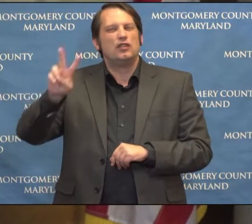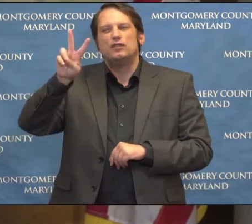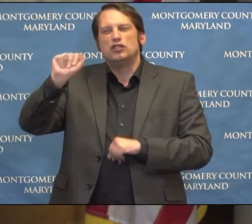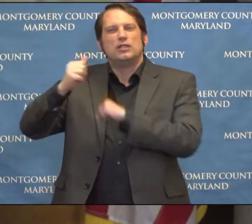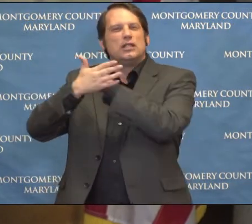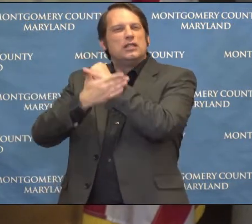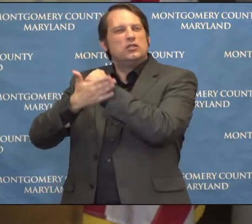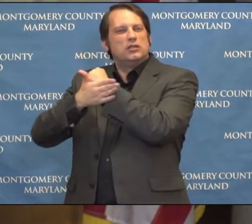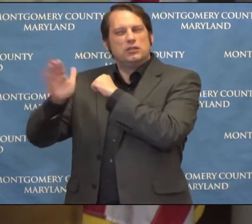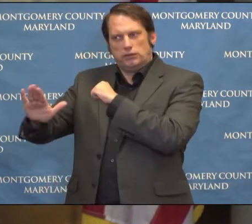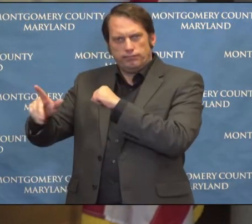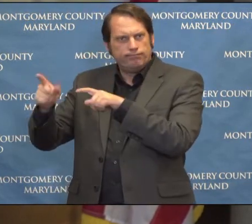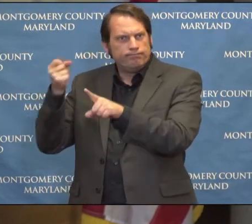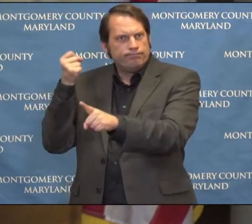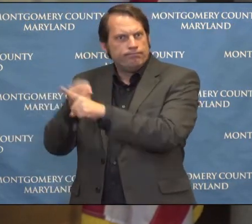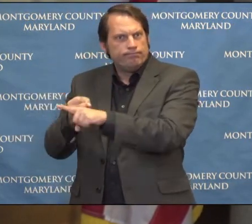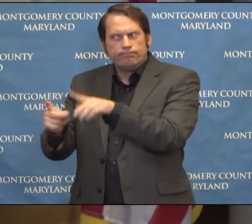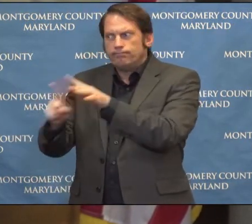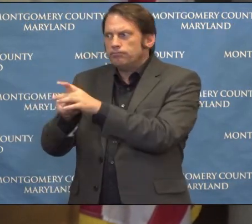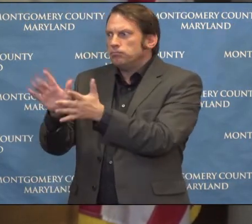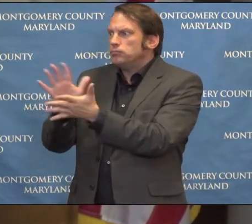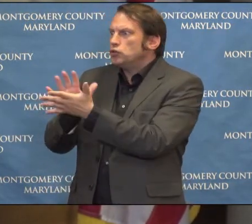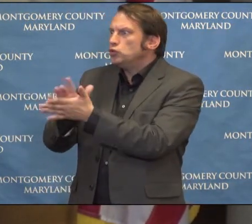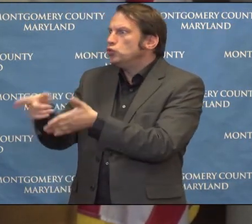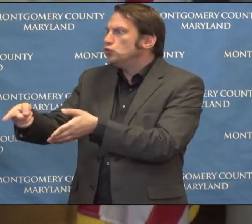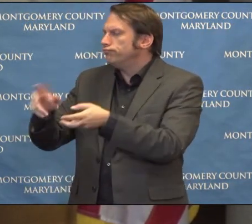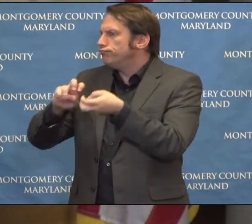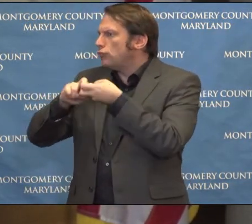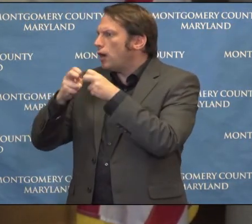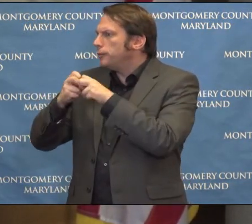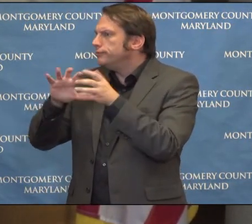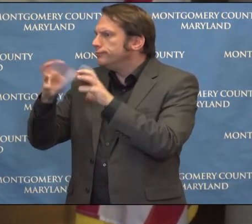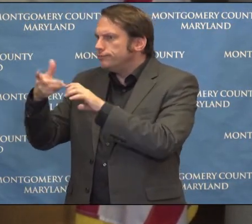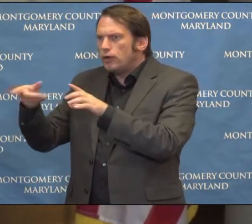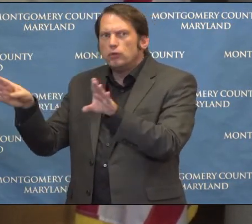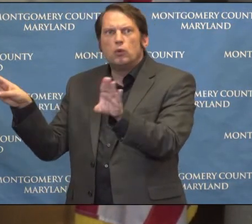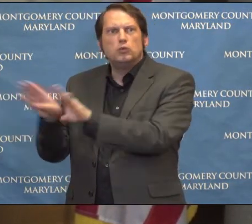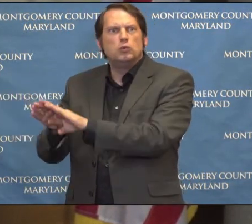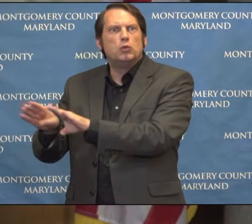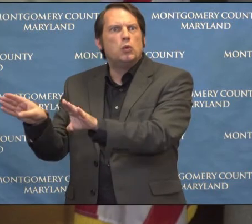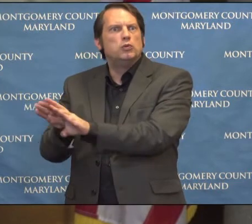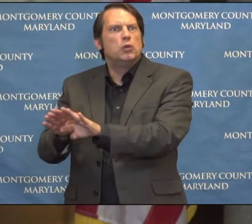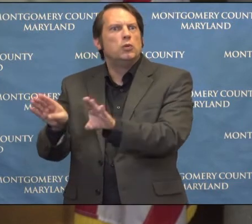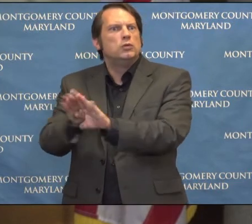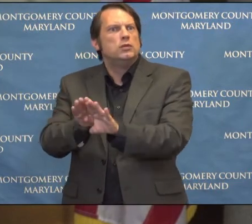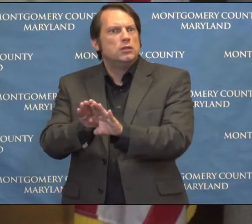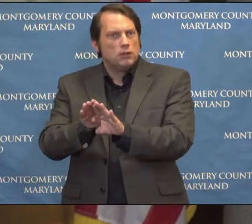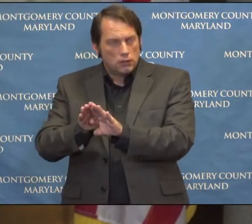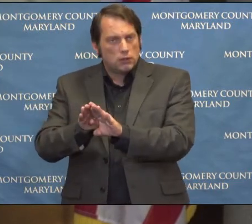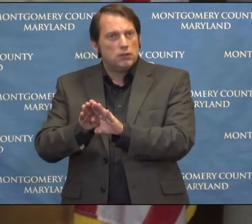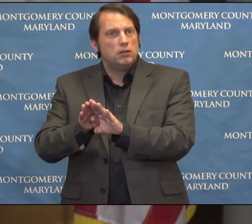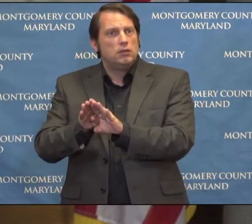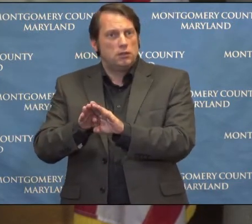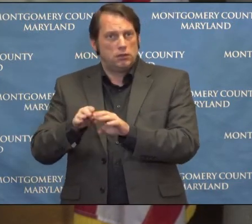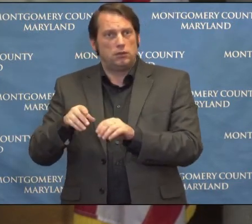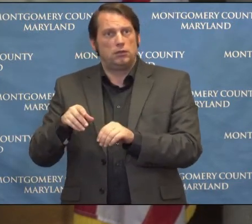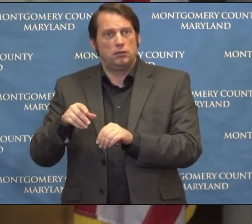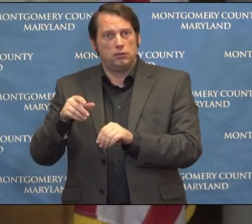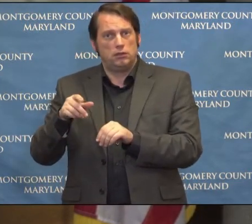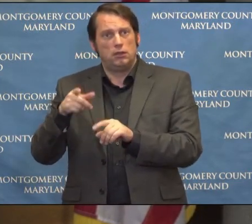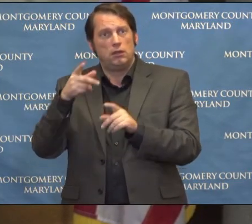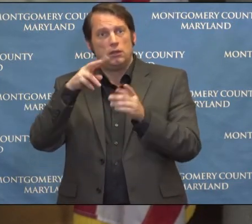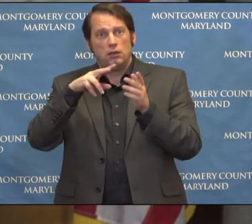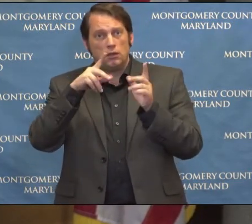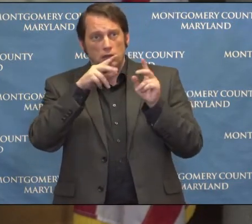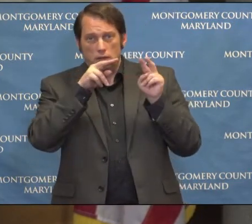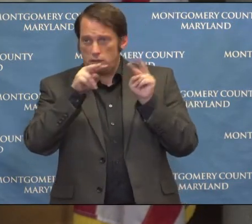can people volunteer to tutor or translate and assist students? If so, how? This is a long question. Yes, we are prepared